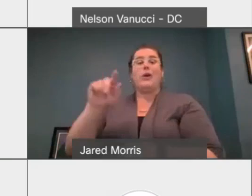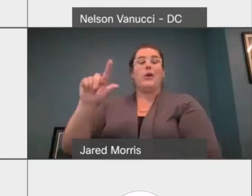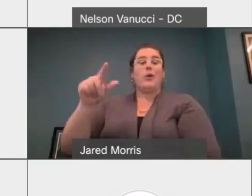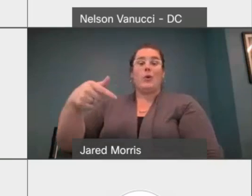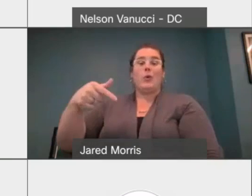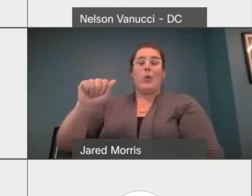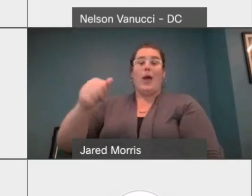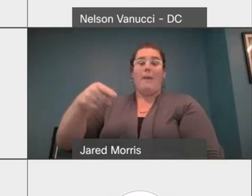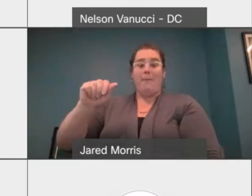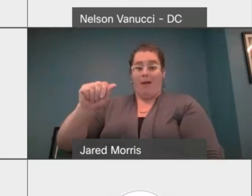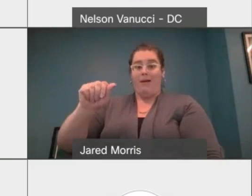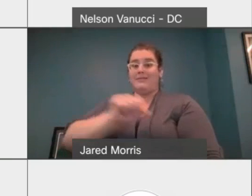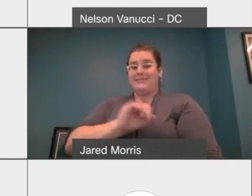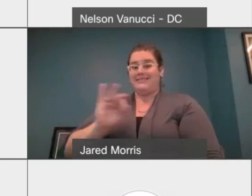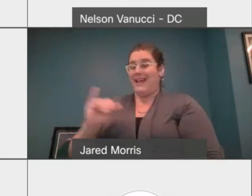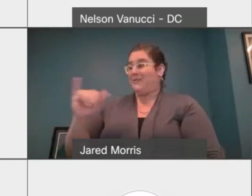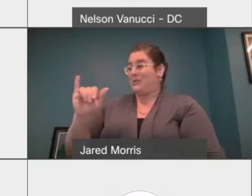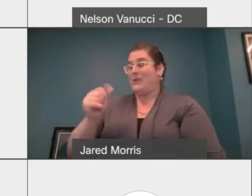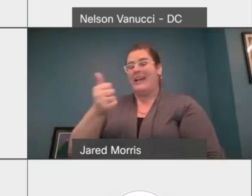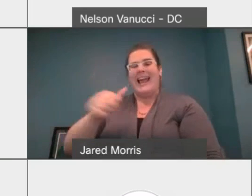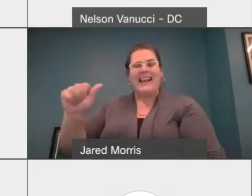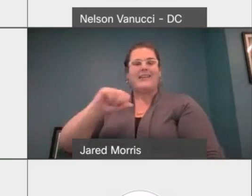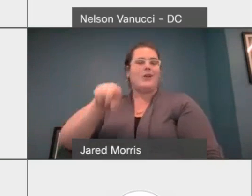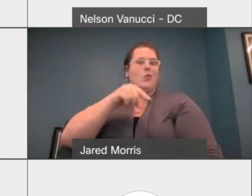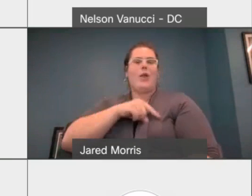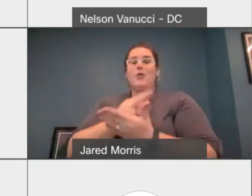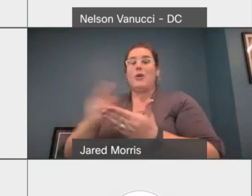that. Any DDS staff,